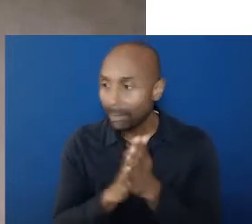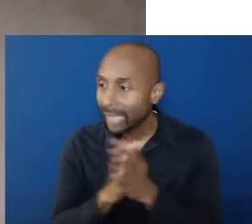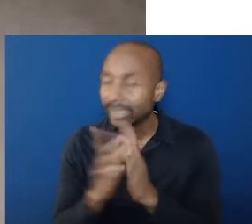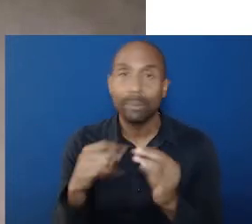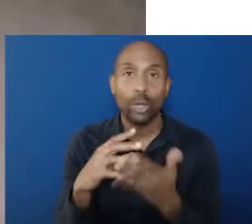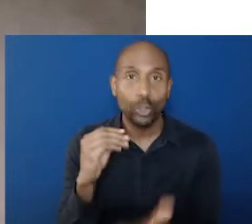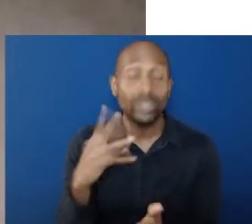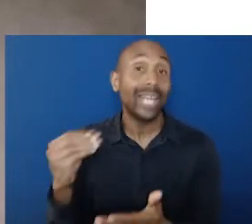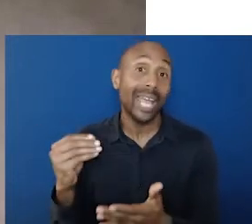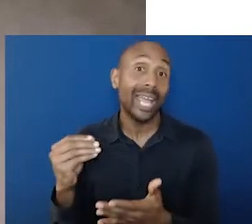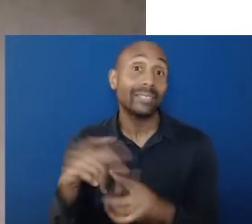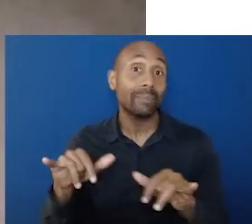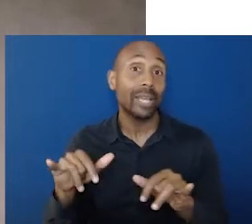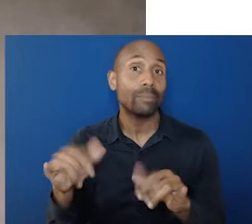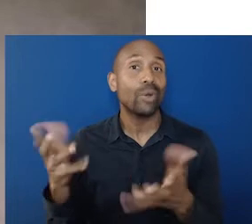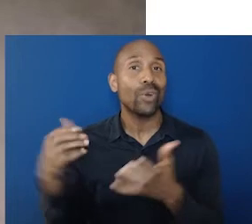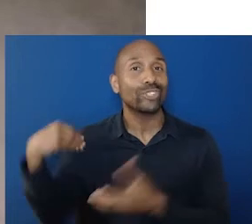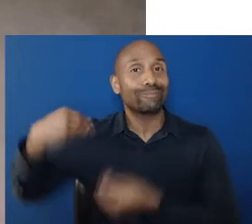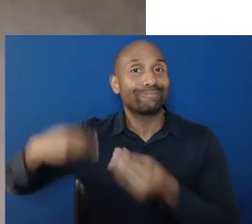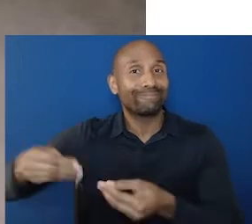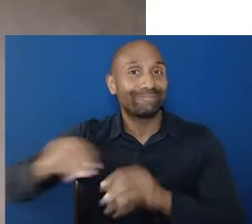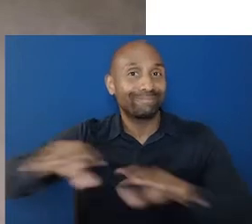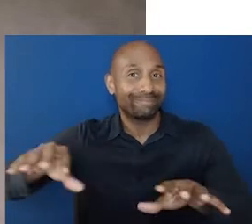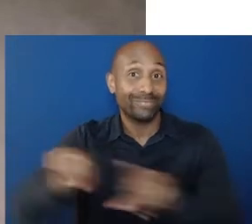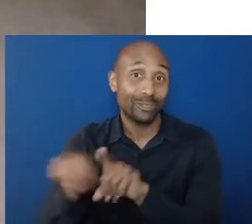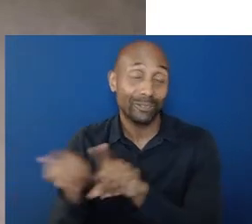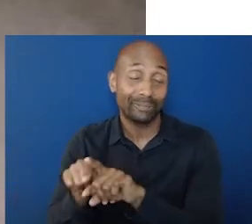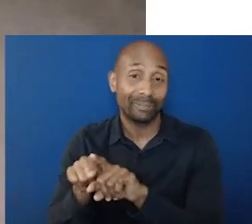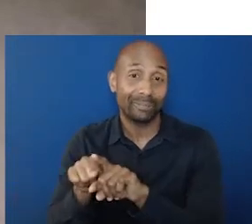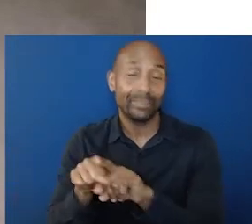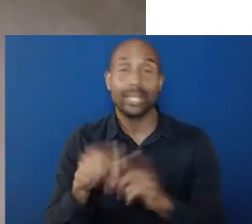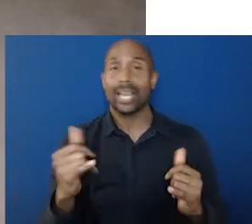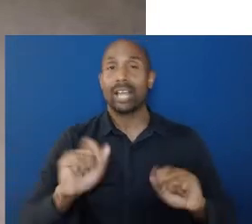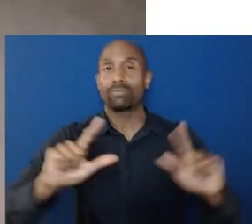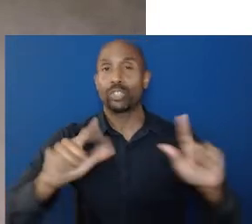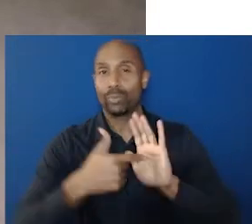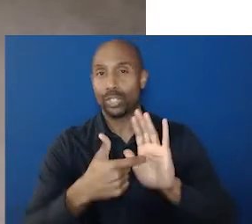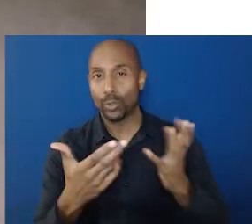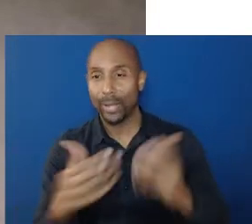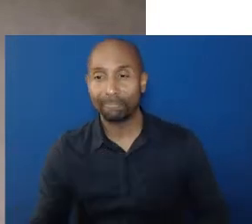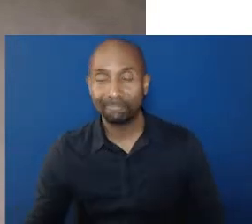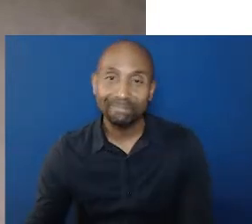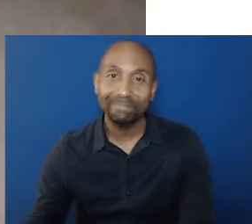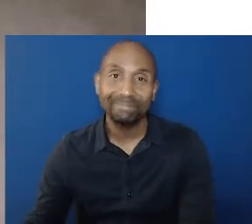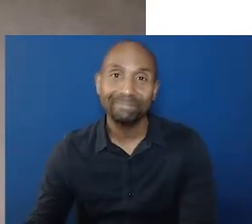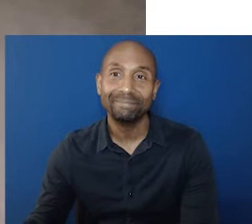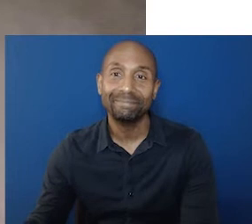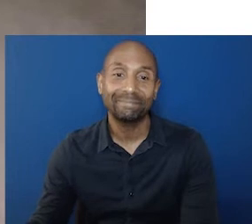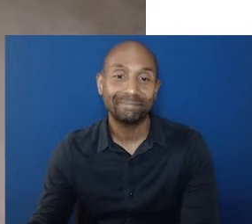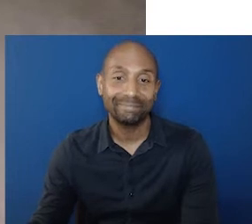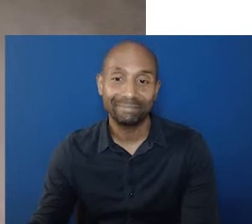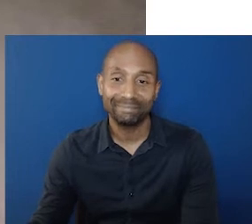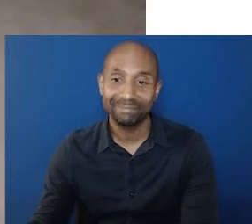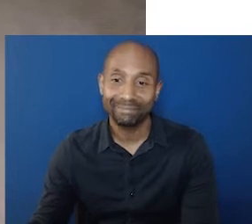learning and about passing on. And what we have up on screen right now is